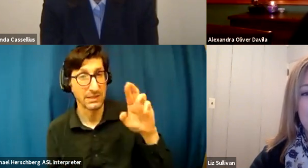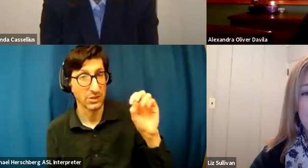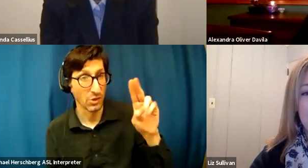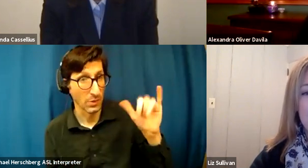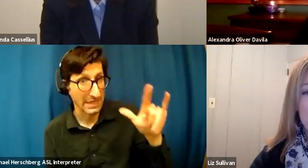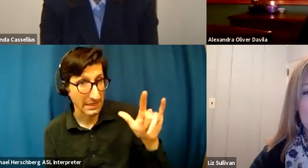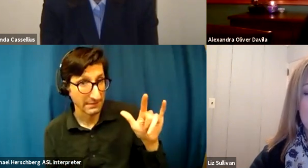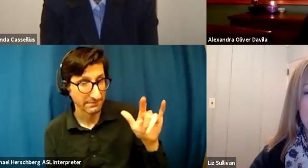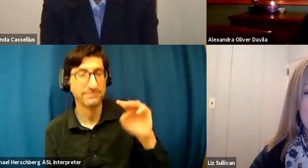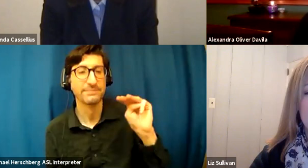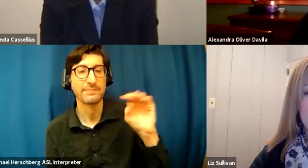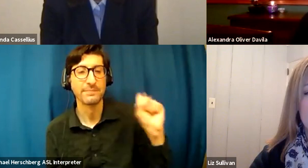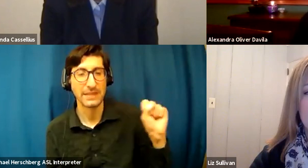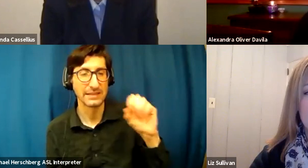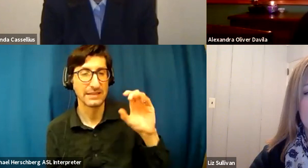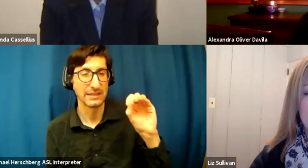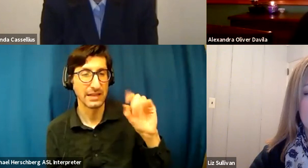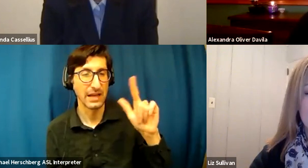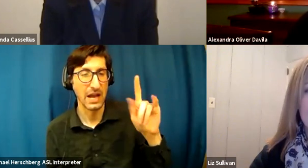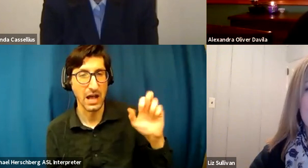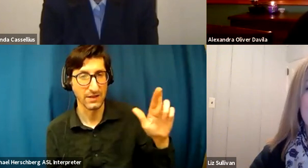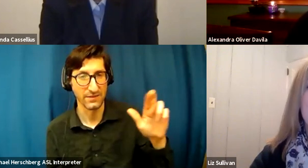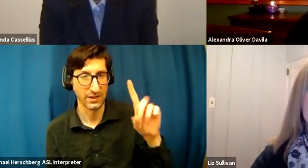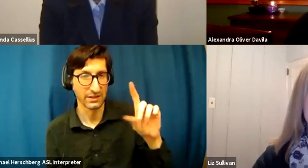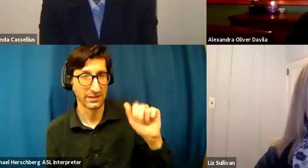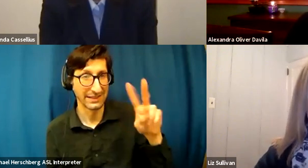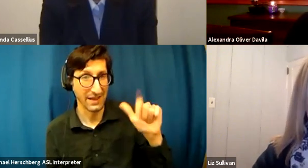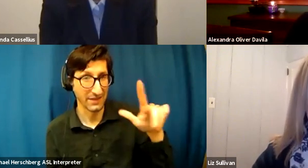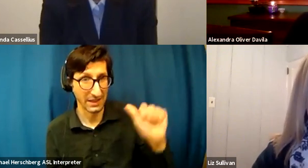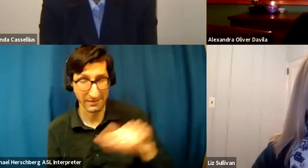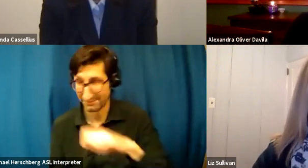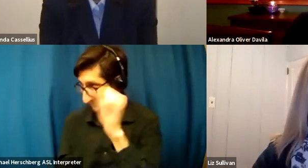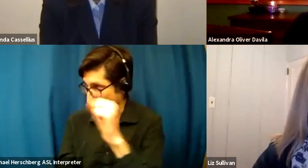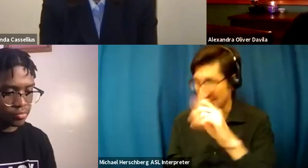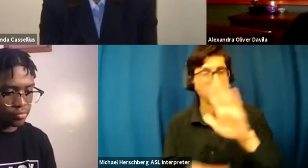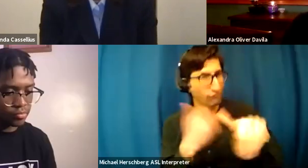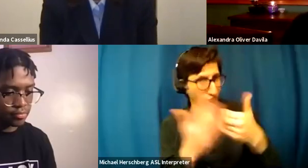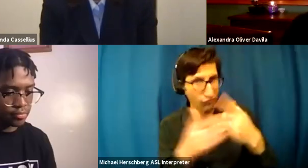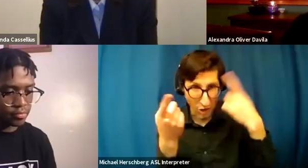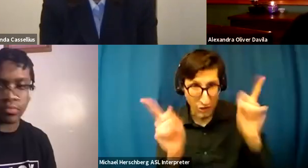Ms. Oliver Davila? Yes. It's unanimous. Thank you.